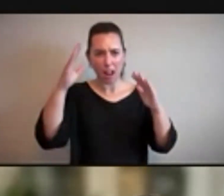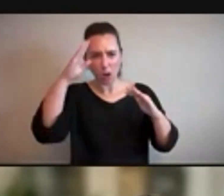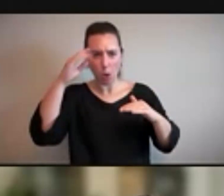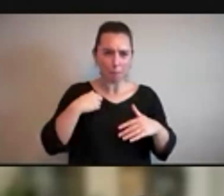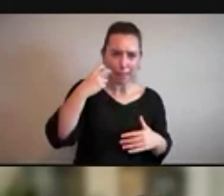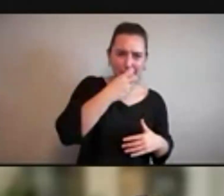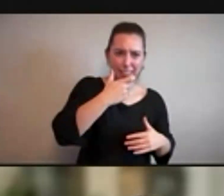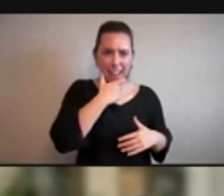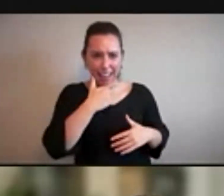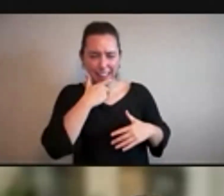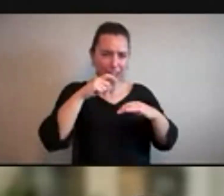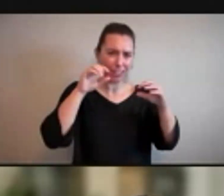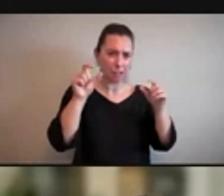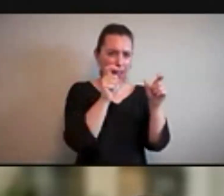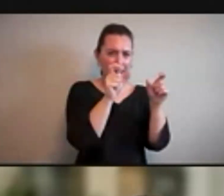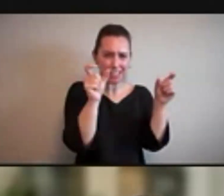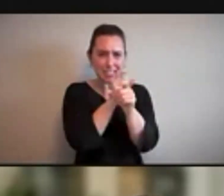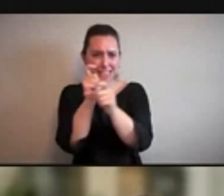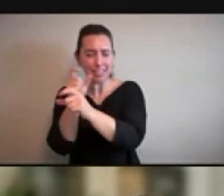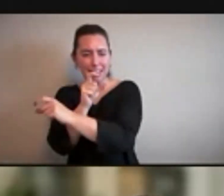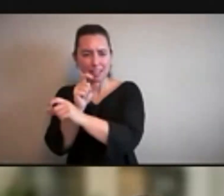but just so